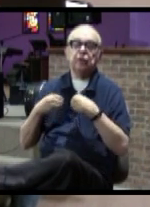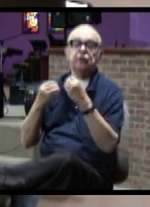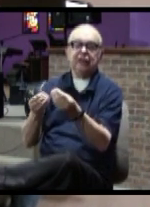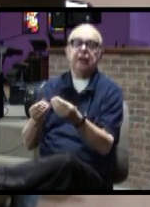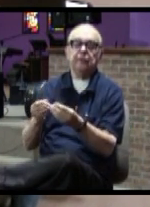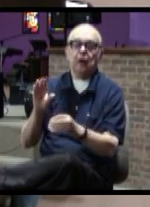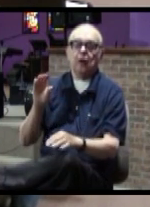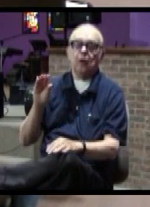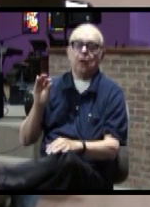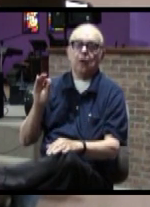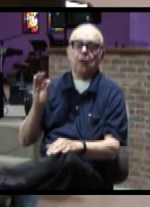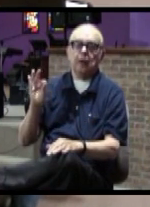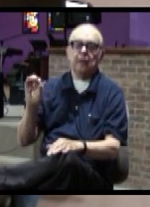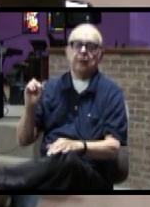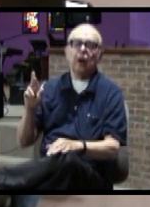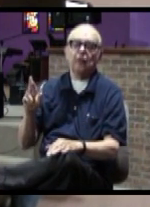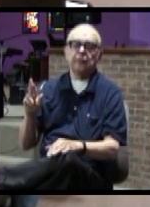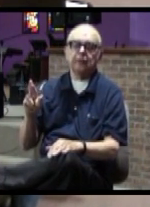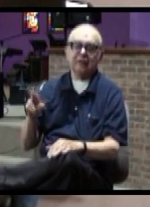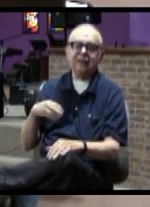in.